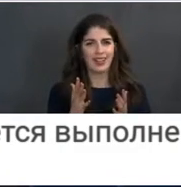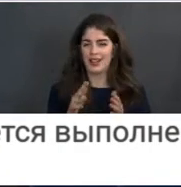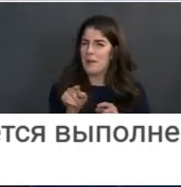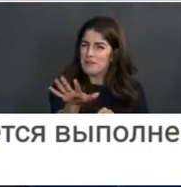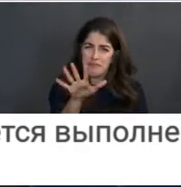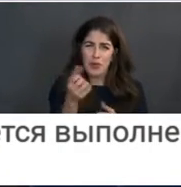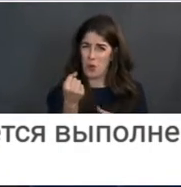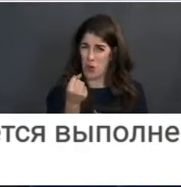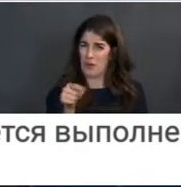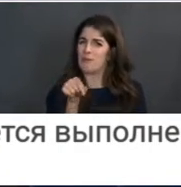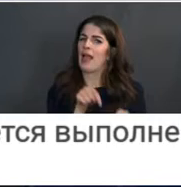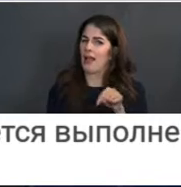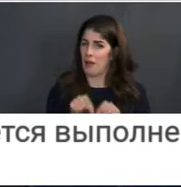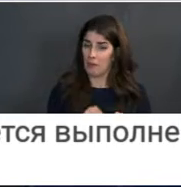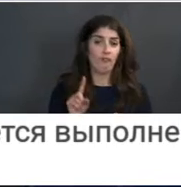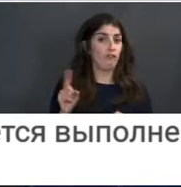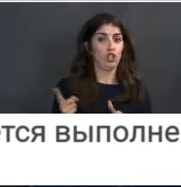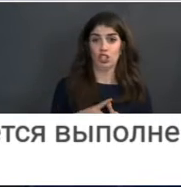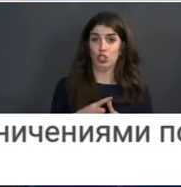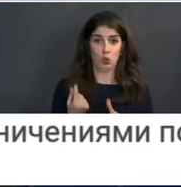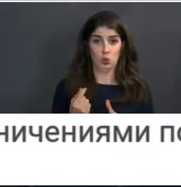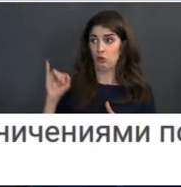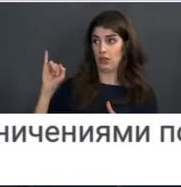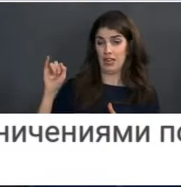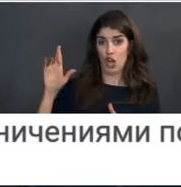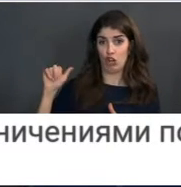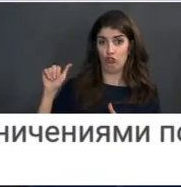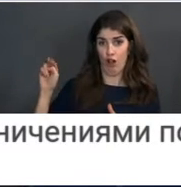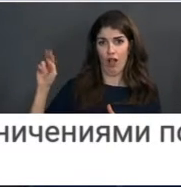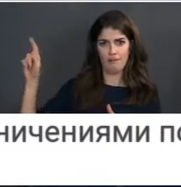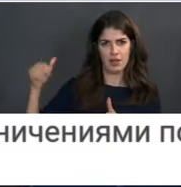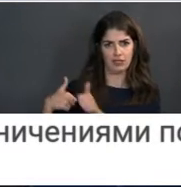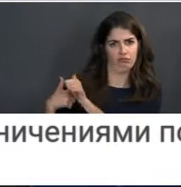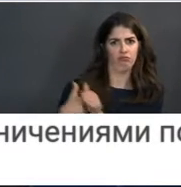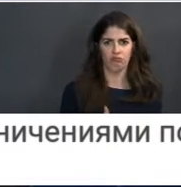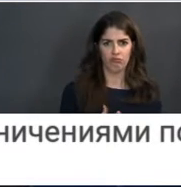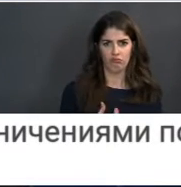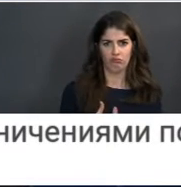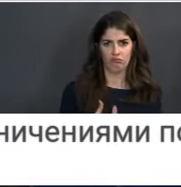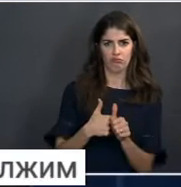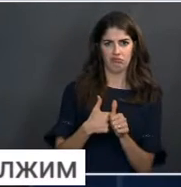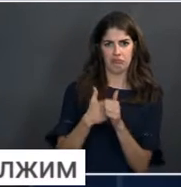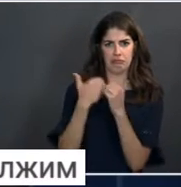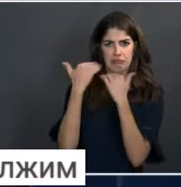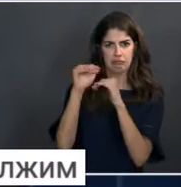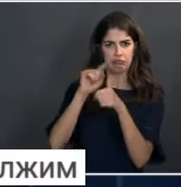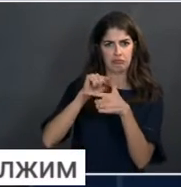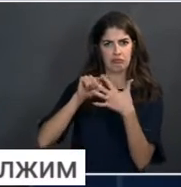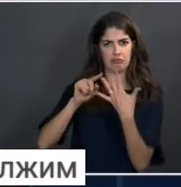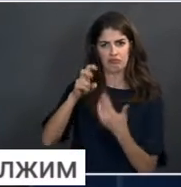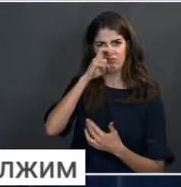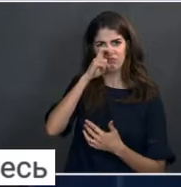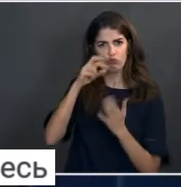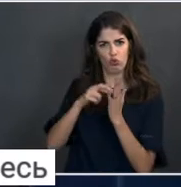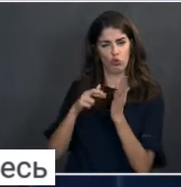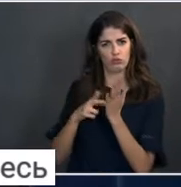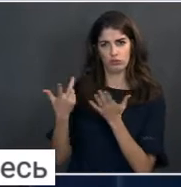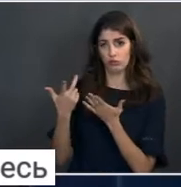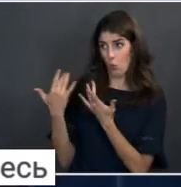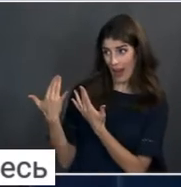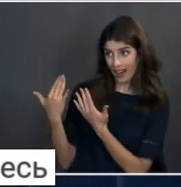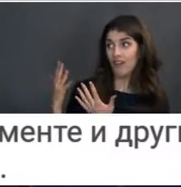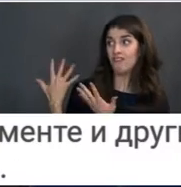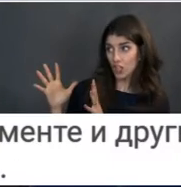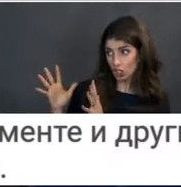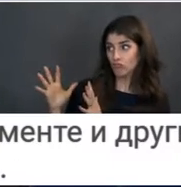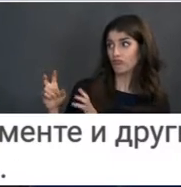is for Iran to comply with the significant nuclear constraints under the deal. But I am certain we will continue to discuss this